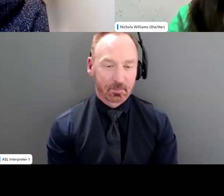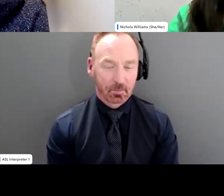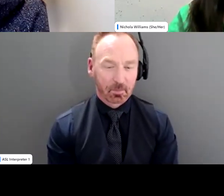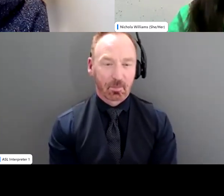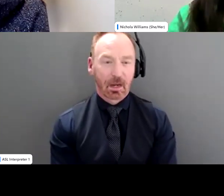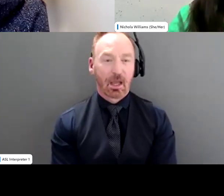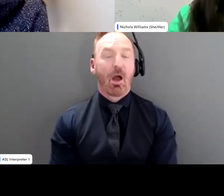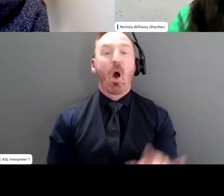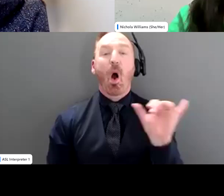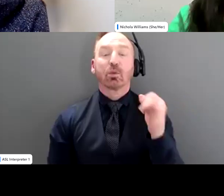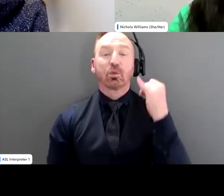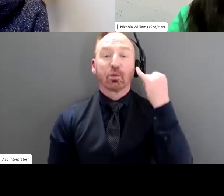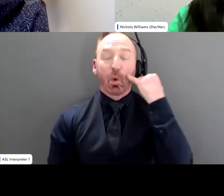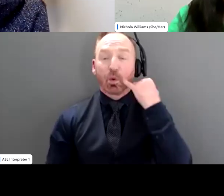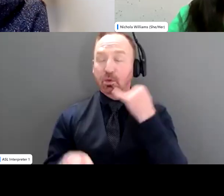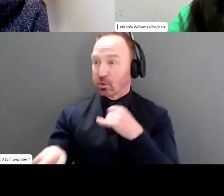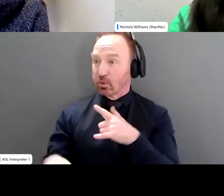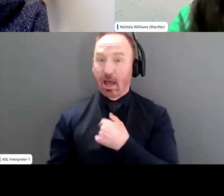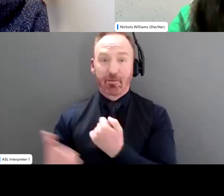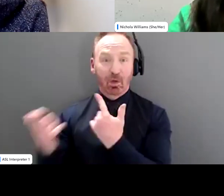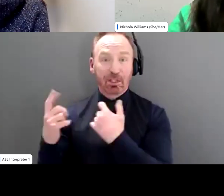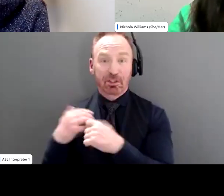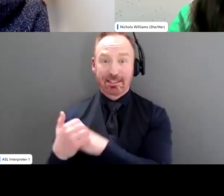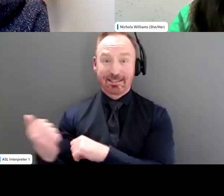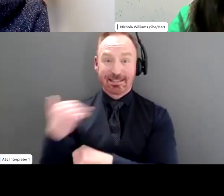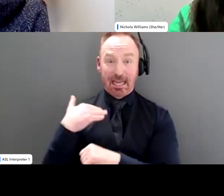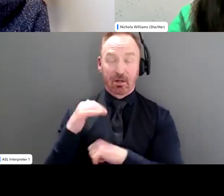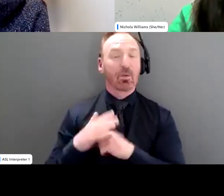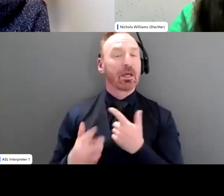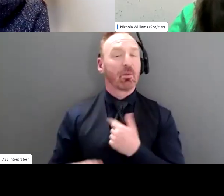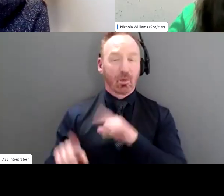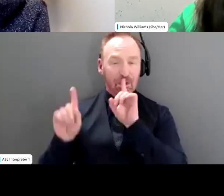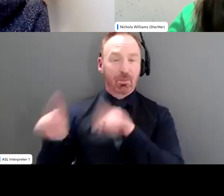send your questions to us and we can follow up with any responses. Yeah. Thank you.